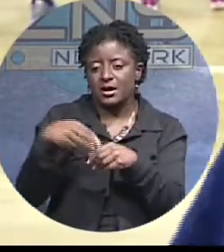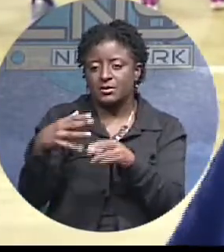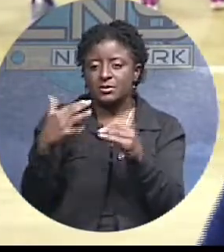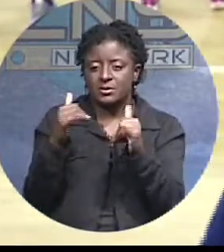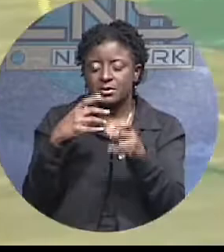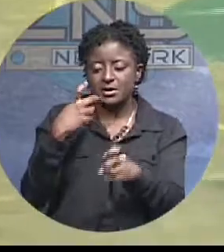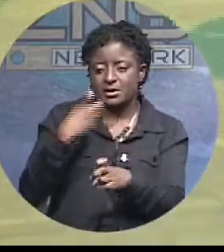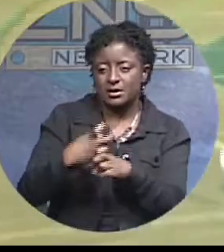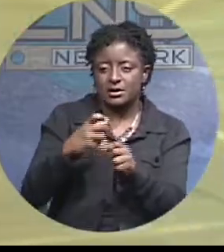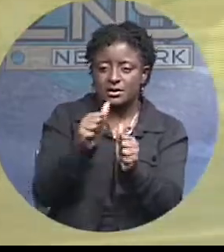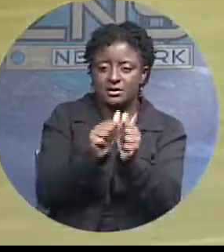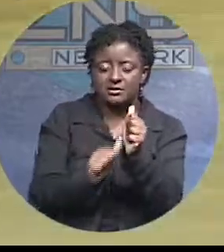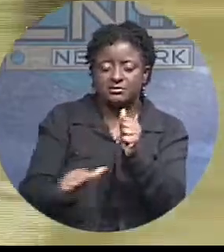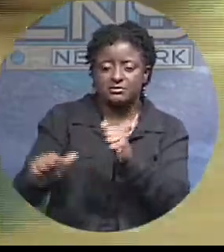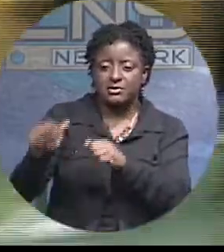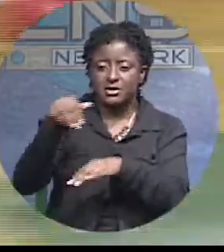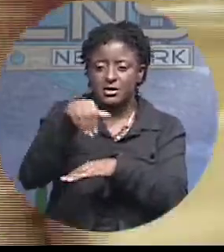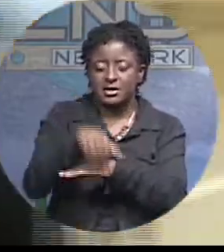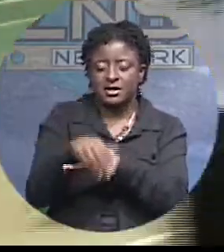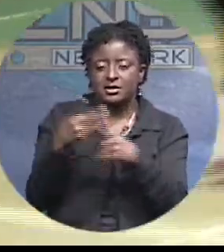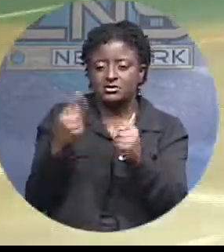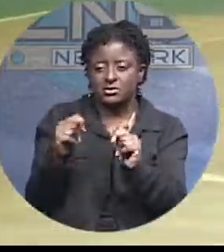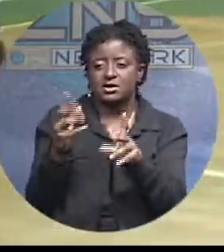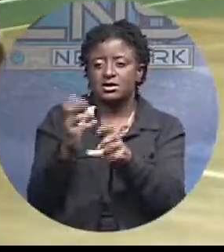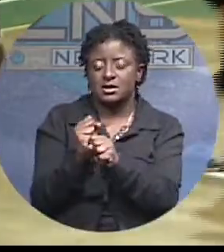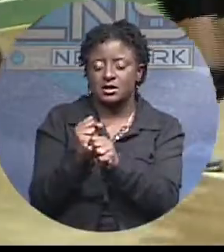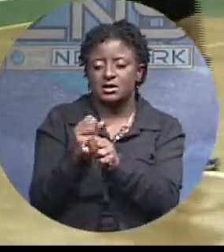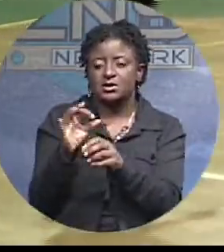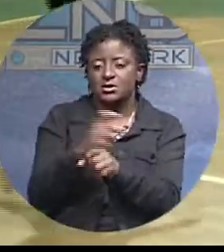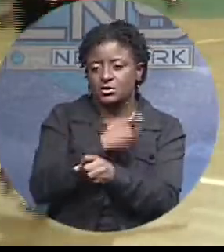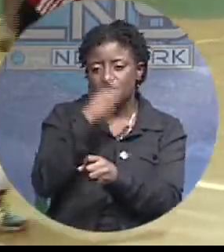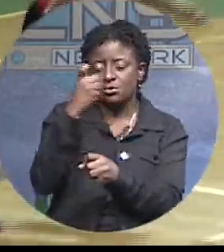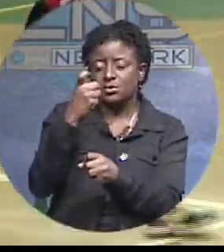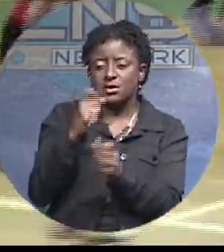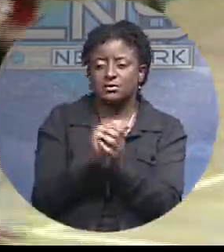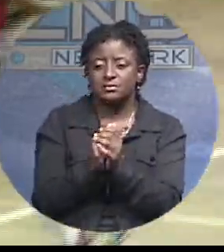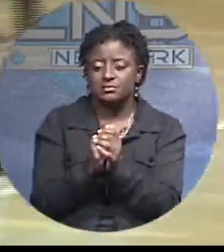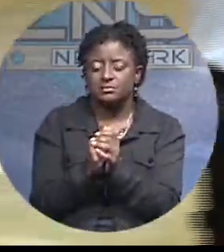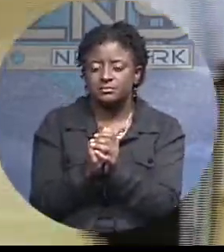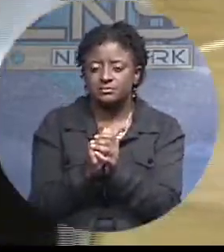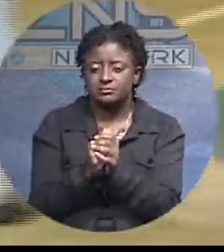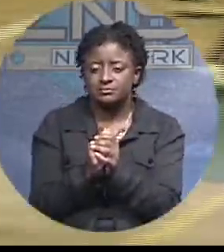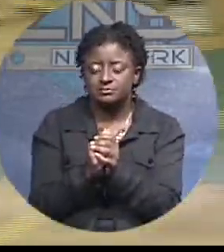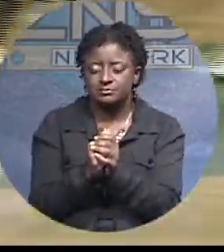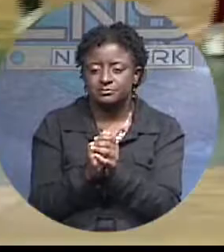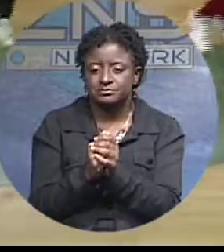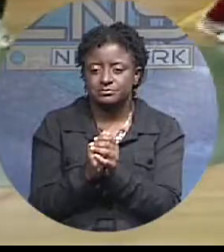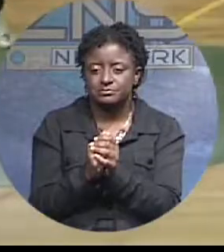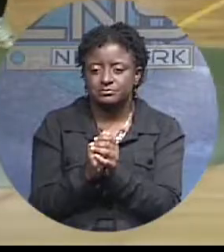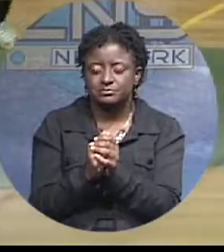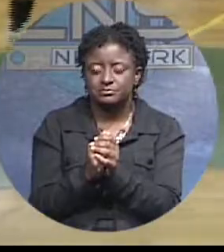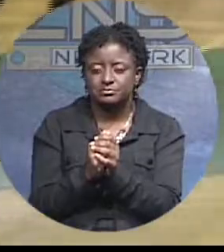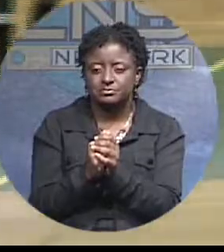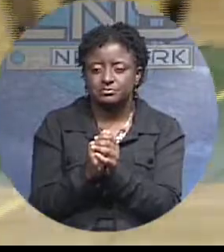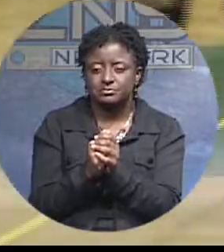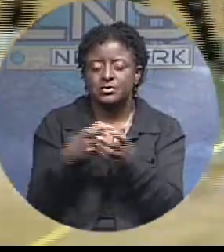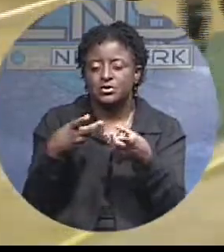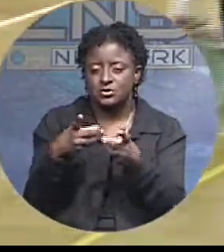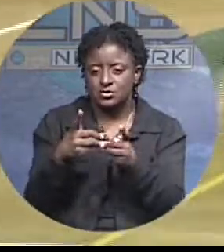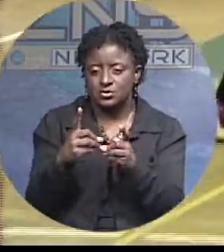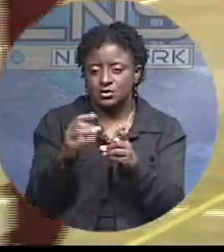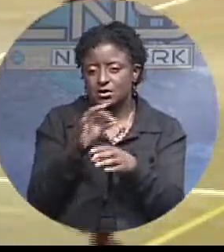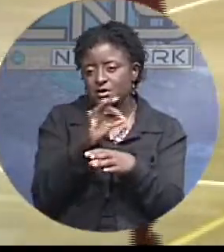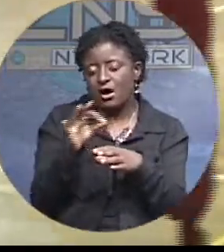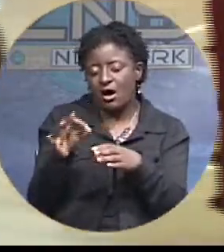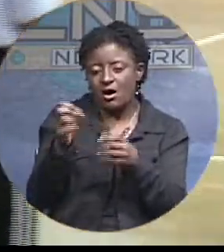and come off with a win. Any adjustments, players you picked up during the offseason to straighten your ball club? Well, during the offseason, we